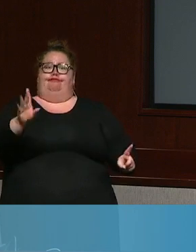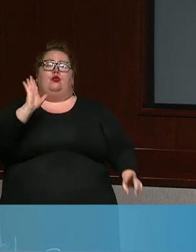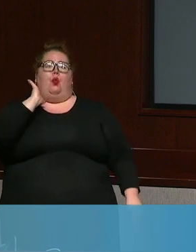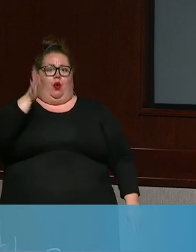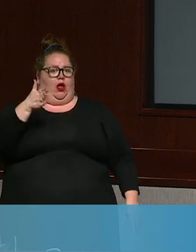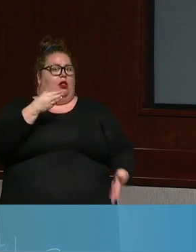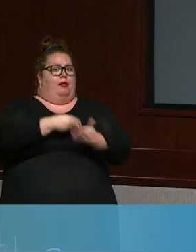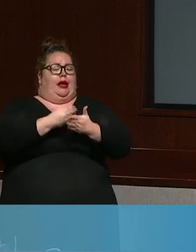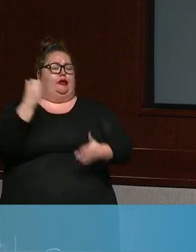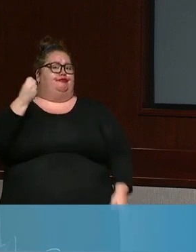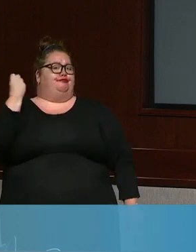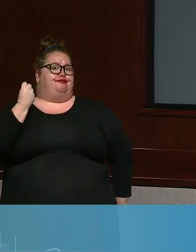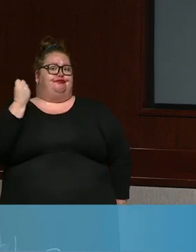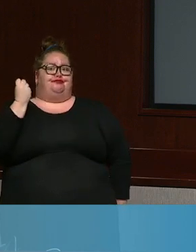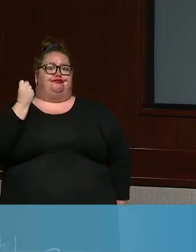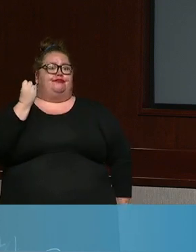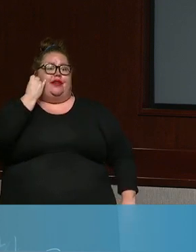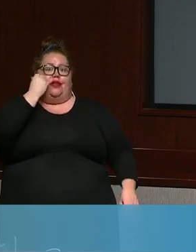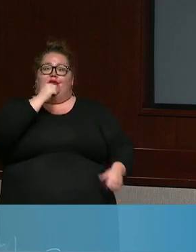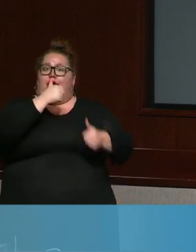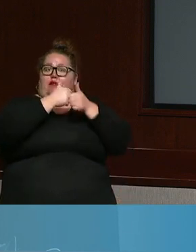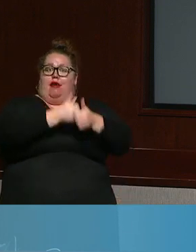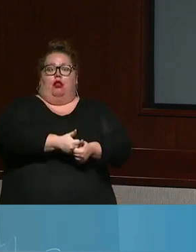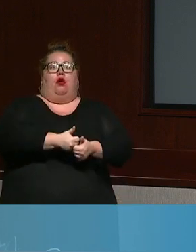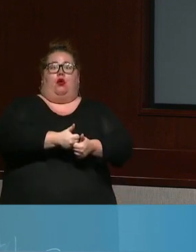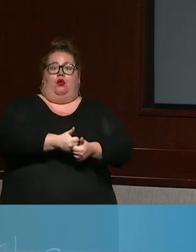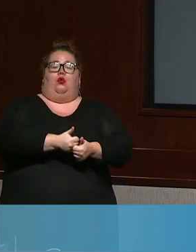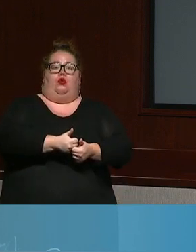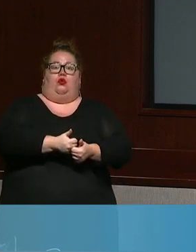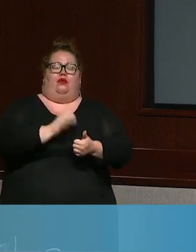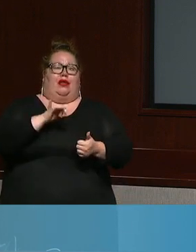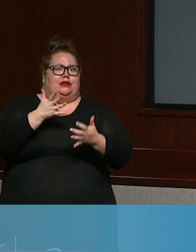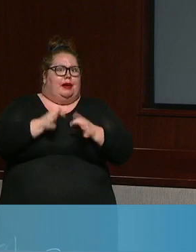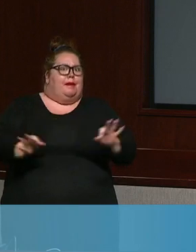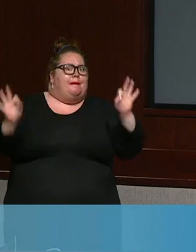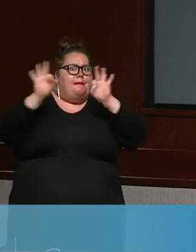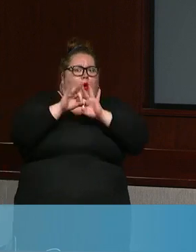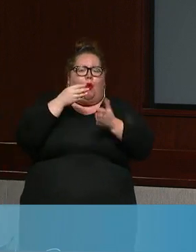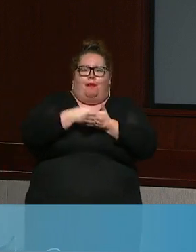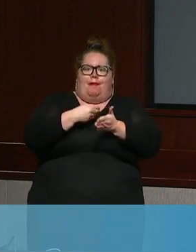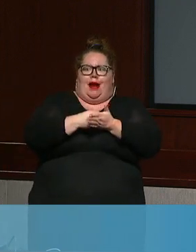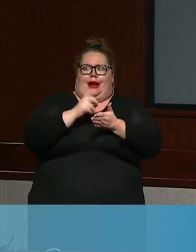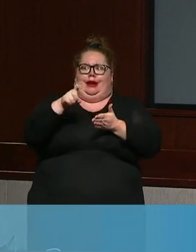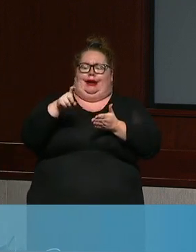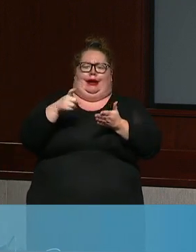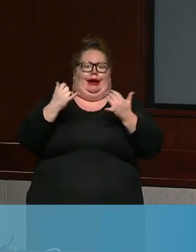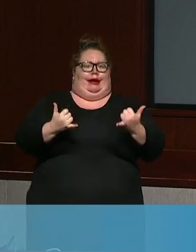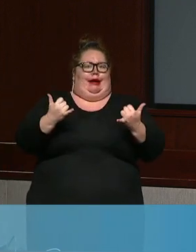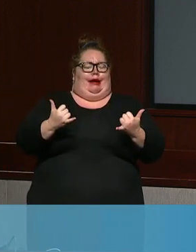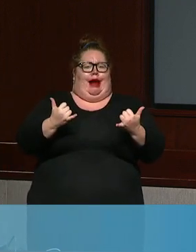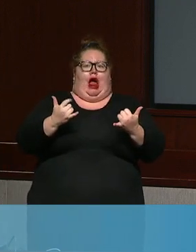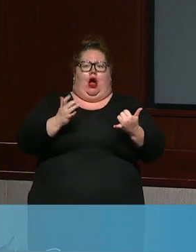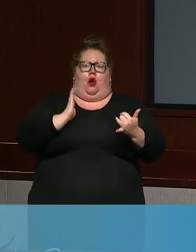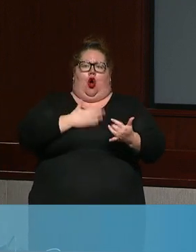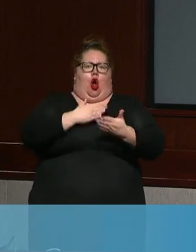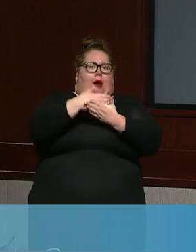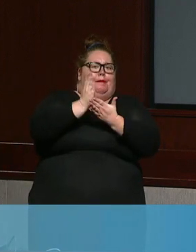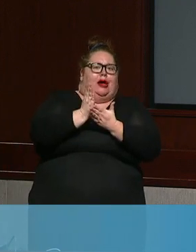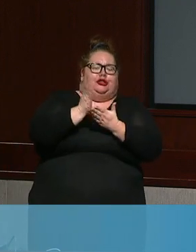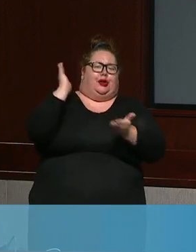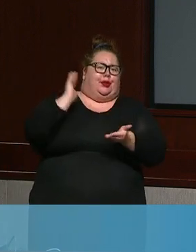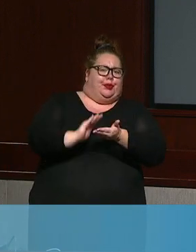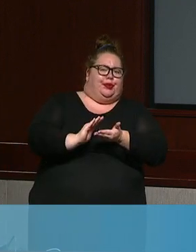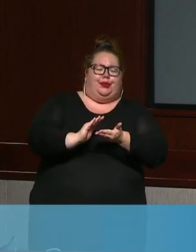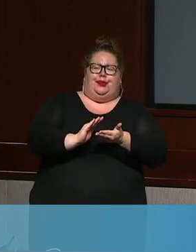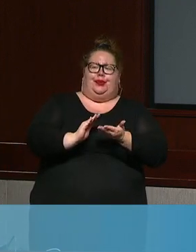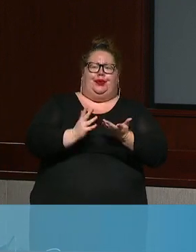for counties. This is critical funding that is needed, particularly during this time when we're running budget deficits.